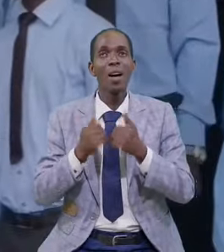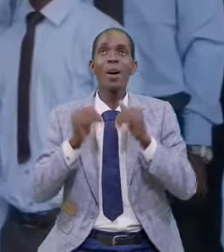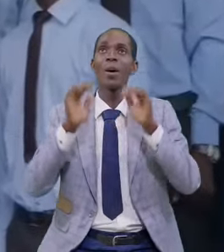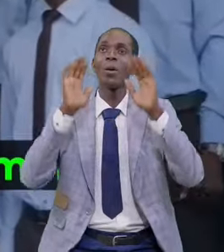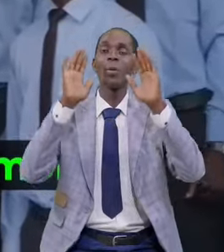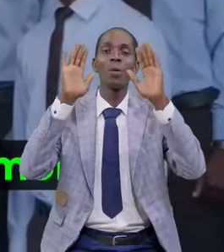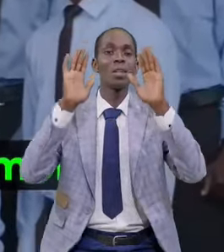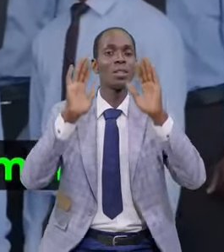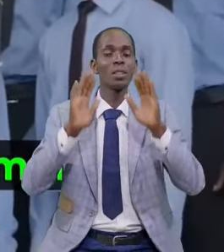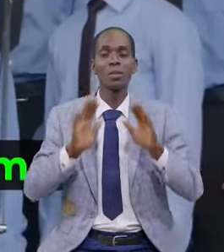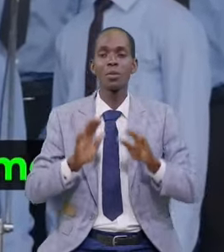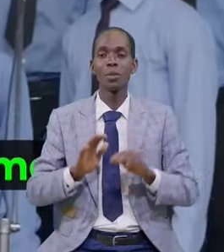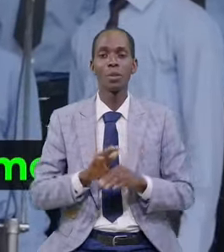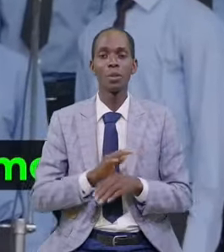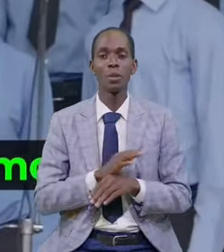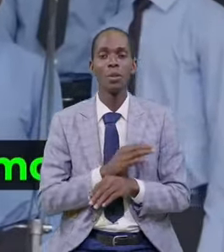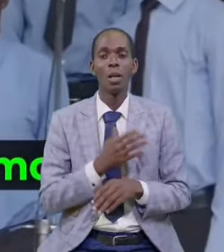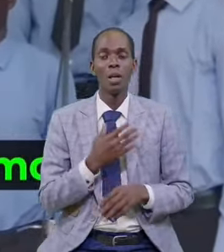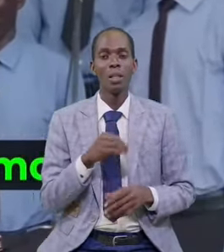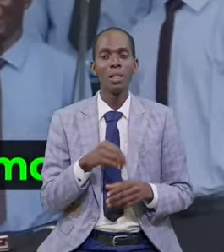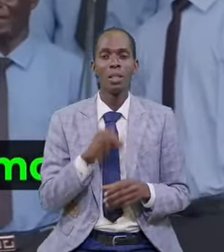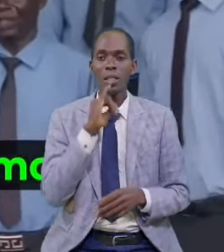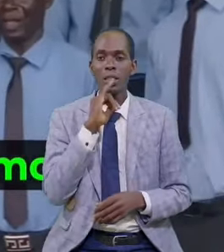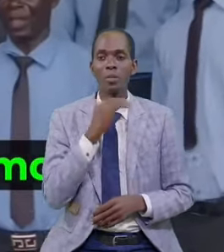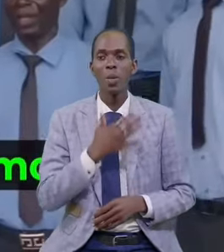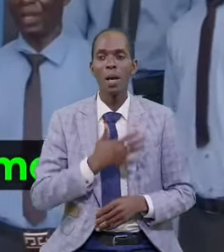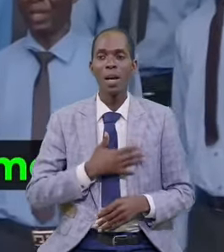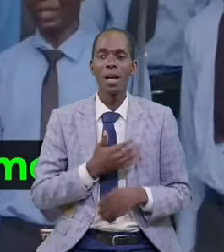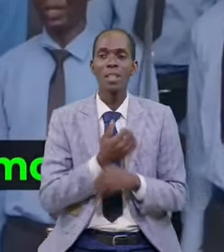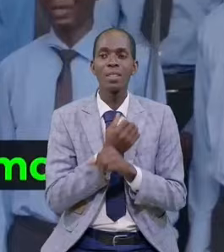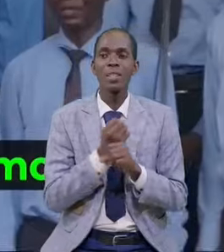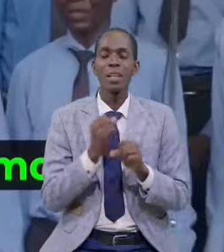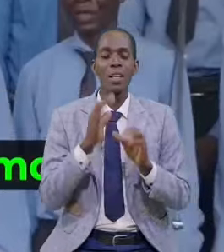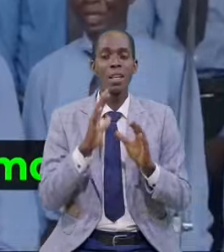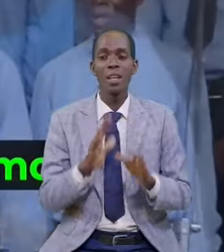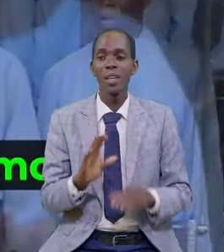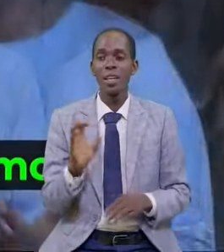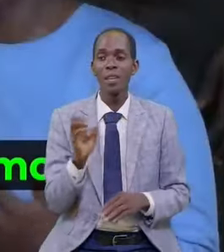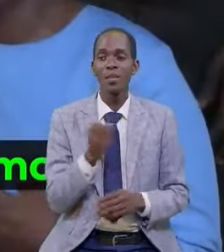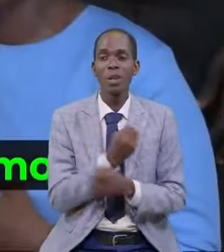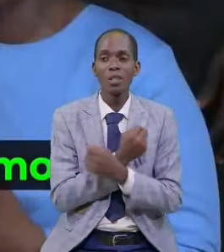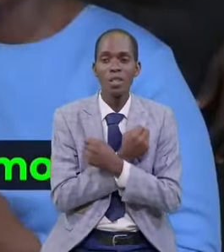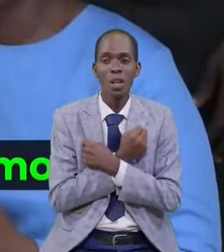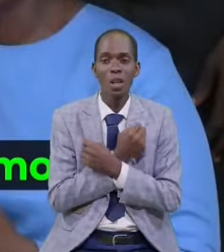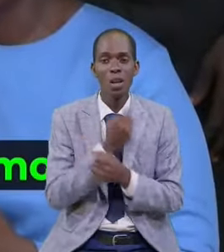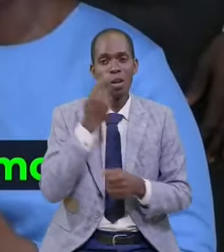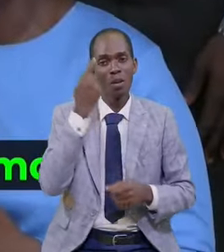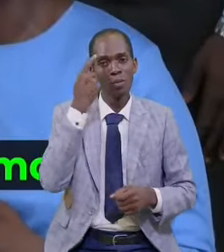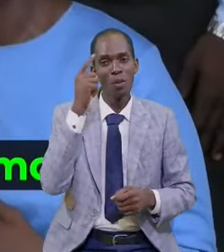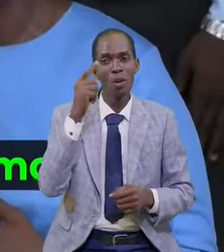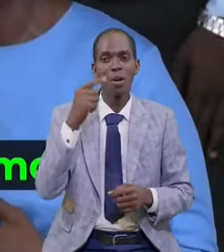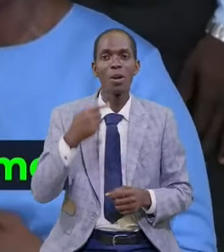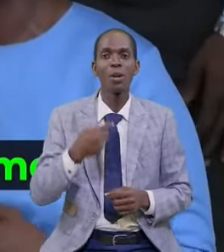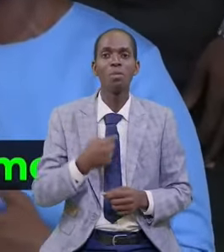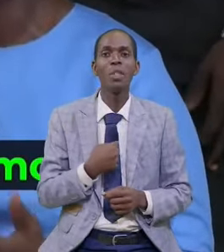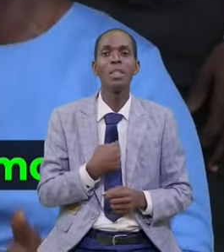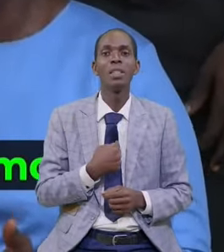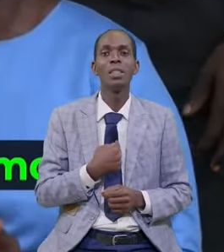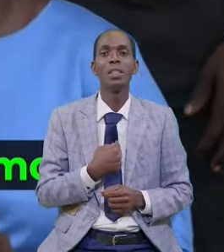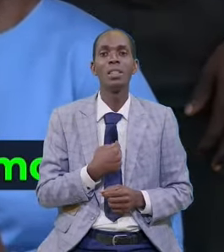wonderful My Savior love myor love love for